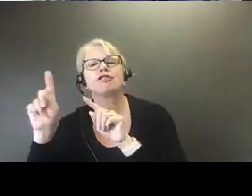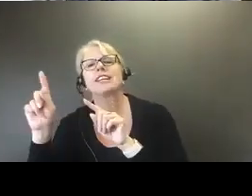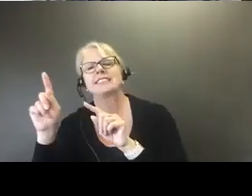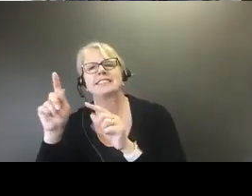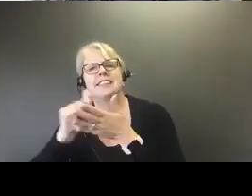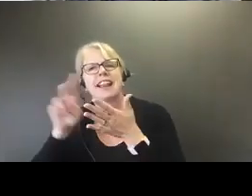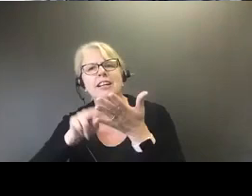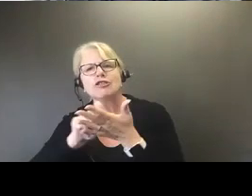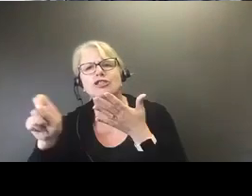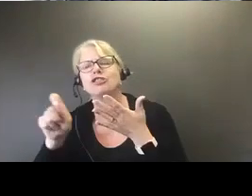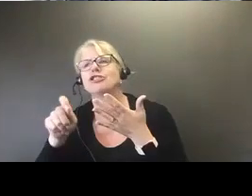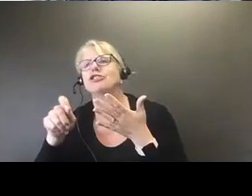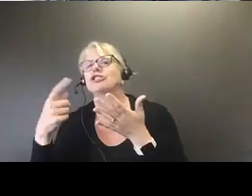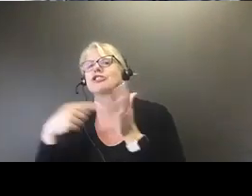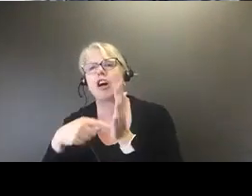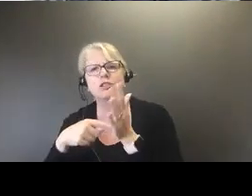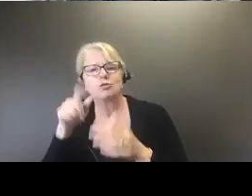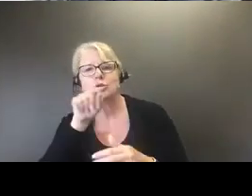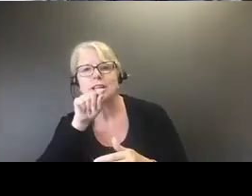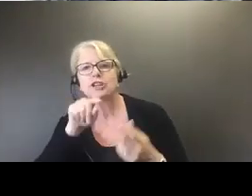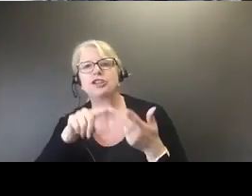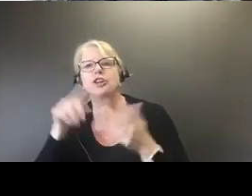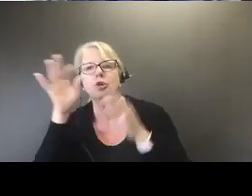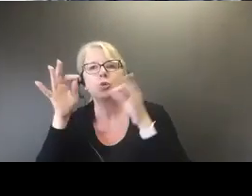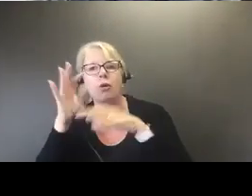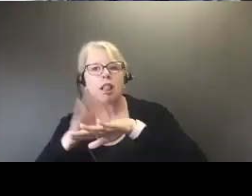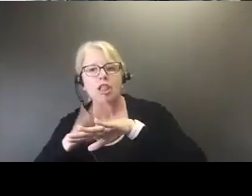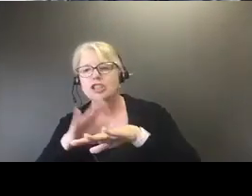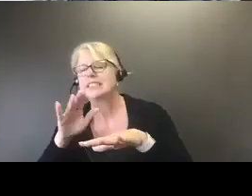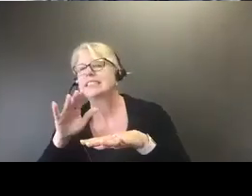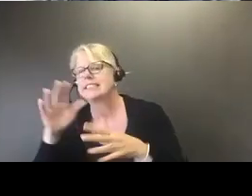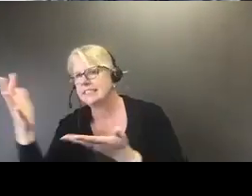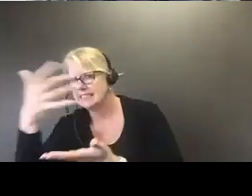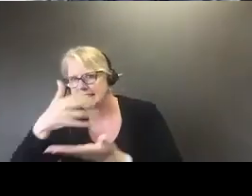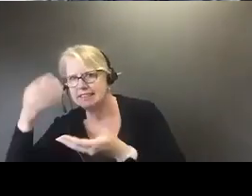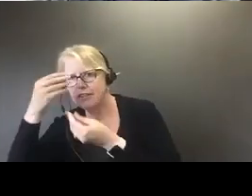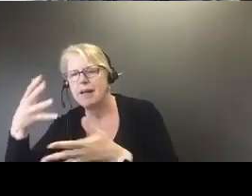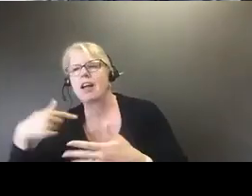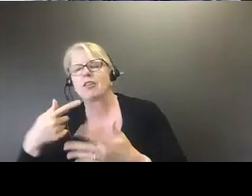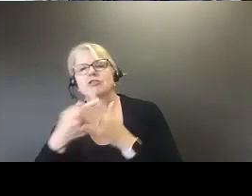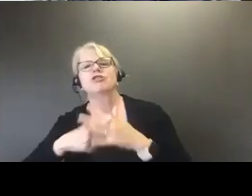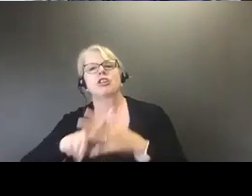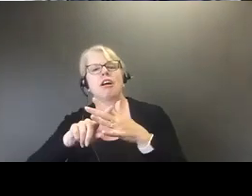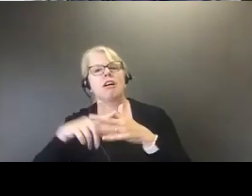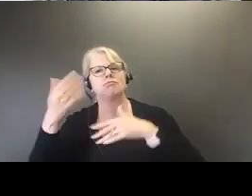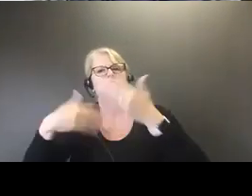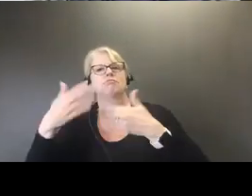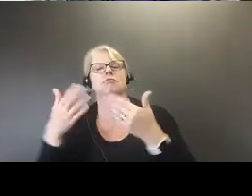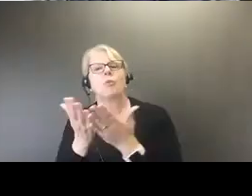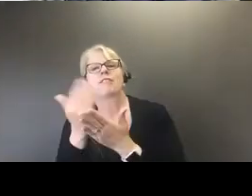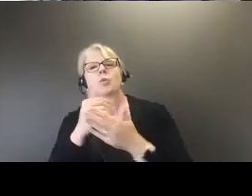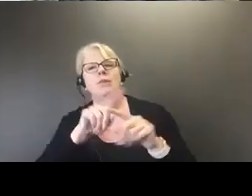including Twitter and Google Alerts. And we started a systematic review or rapid review of the